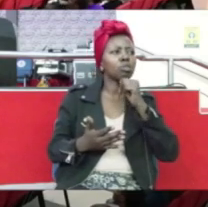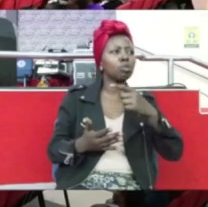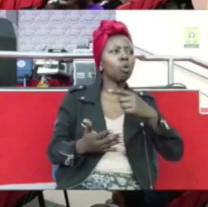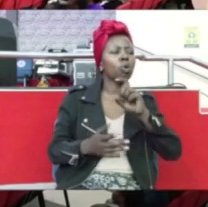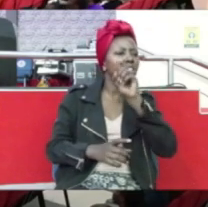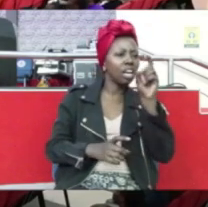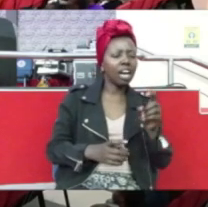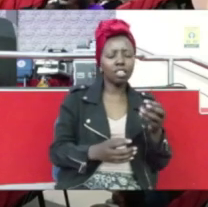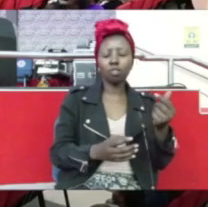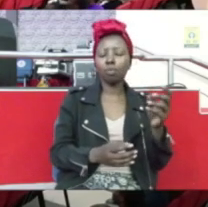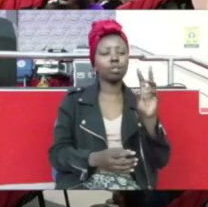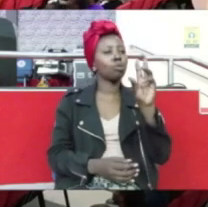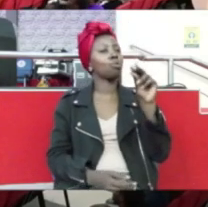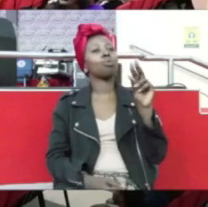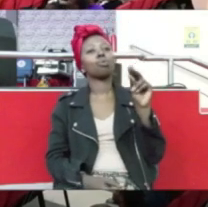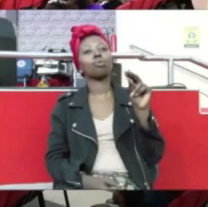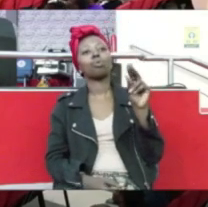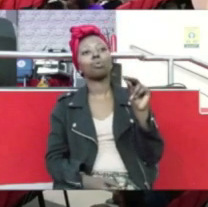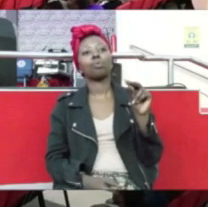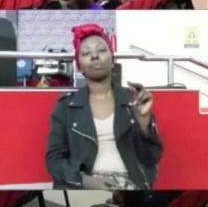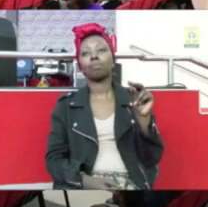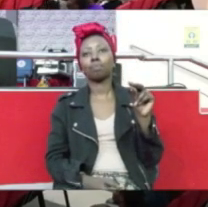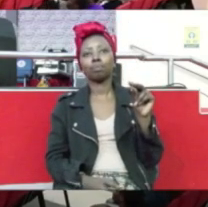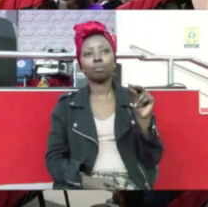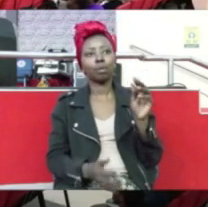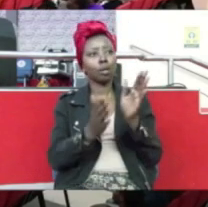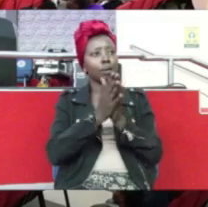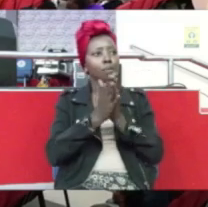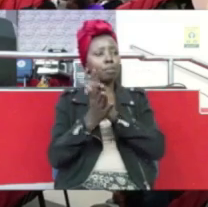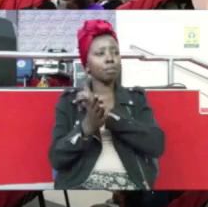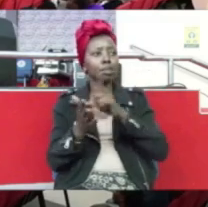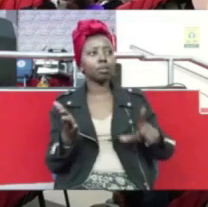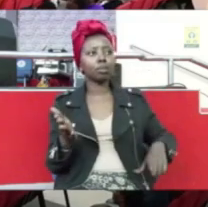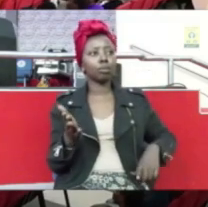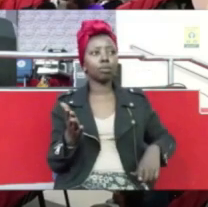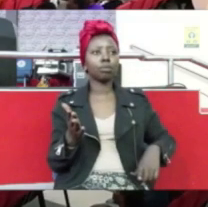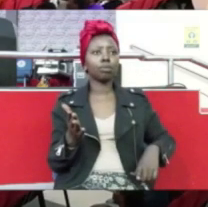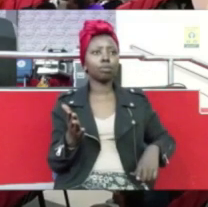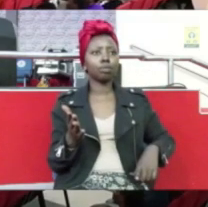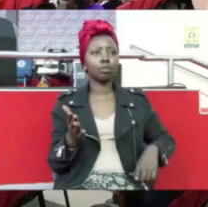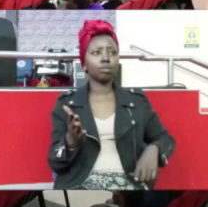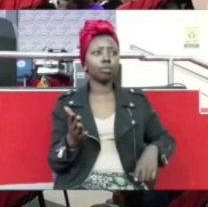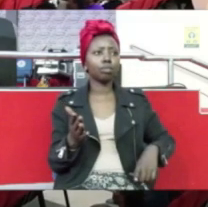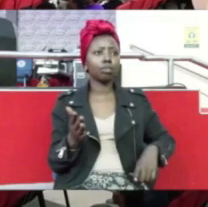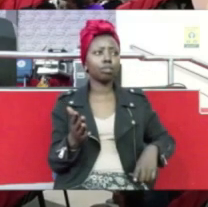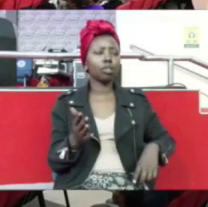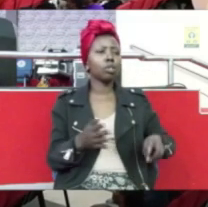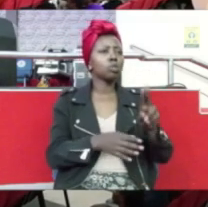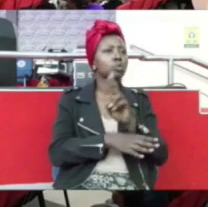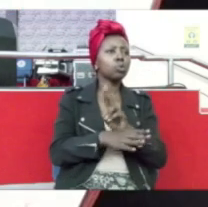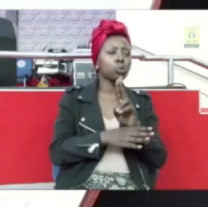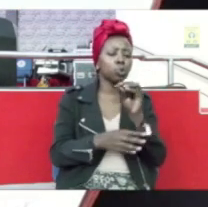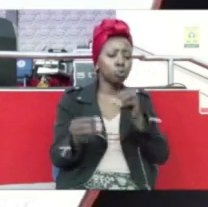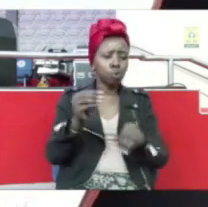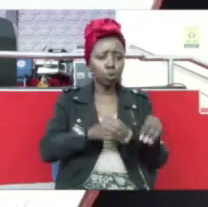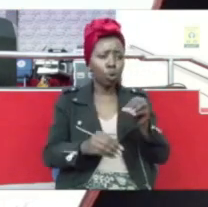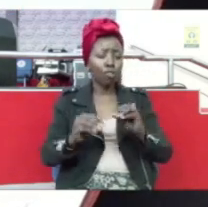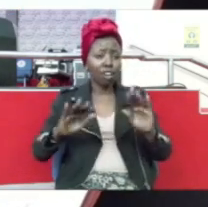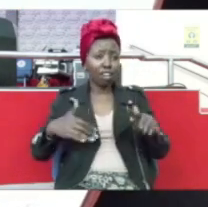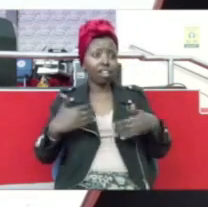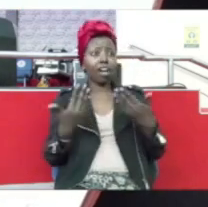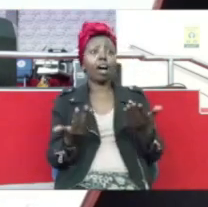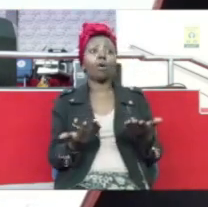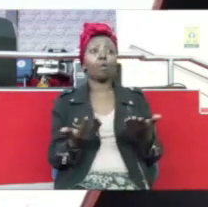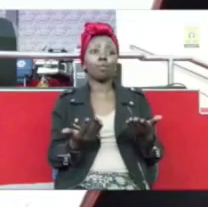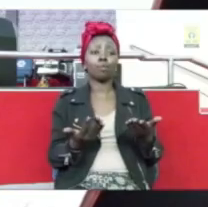pay. Na unasema mimi sitauliza kulipwa. Praise the name of the Lord. How do we use an offering? Tunatumia matoleo ya